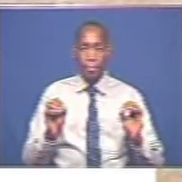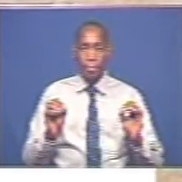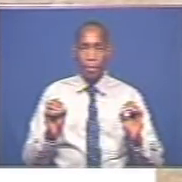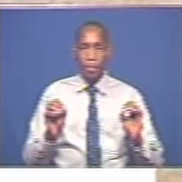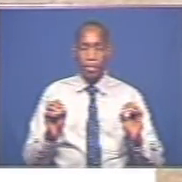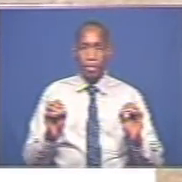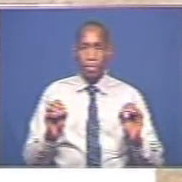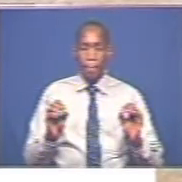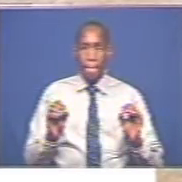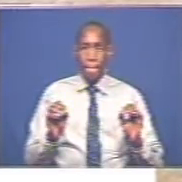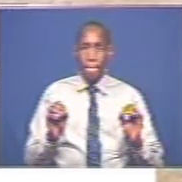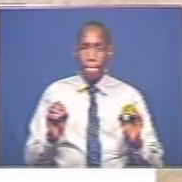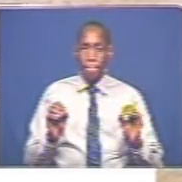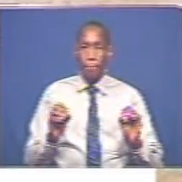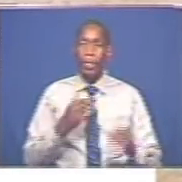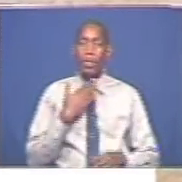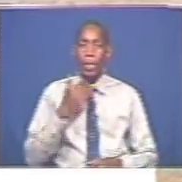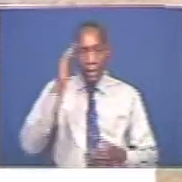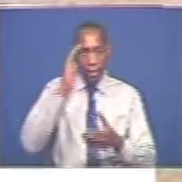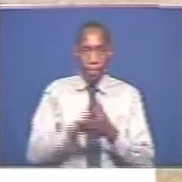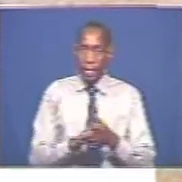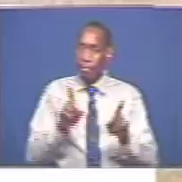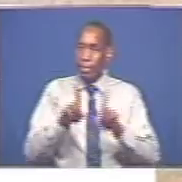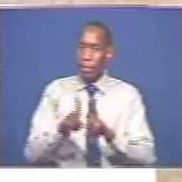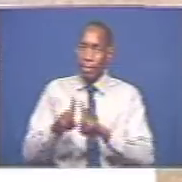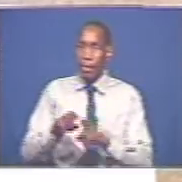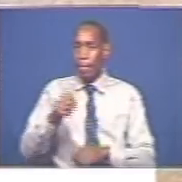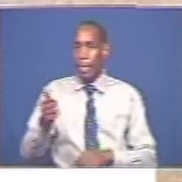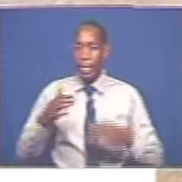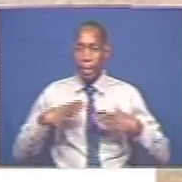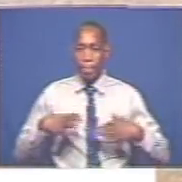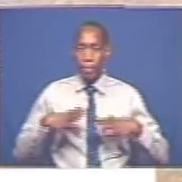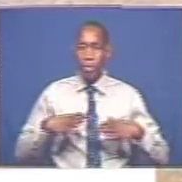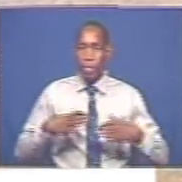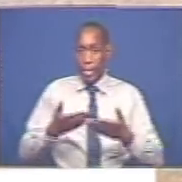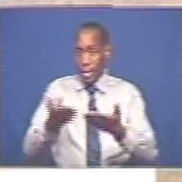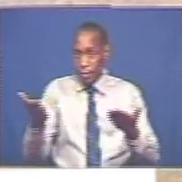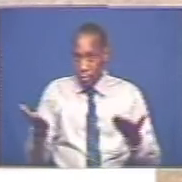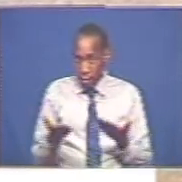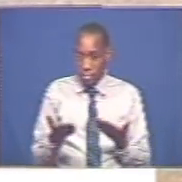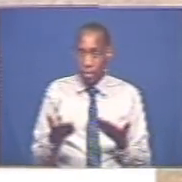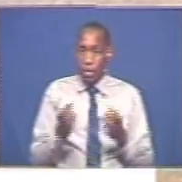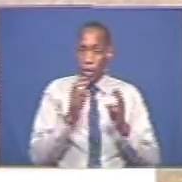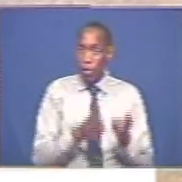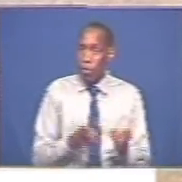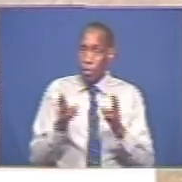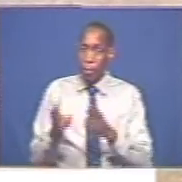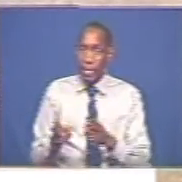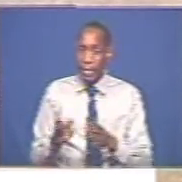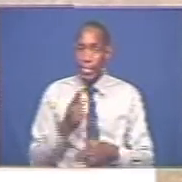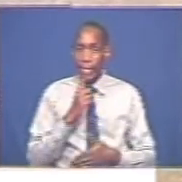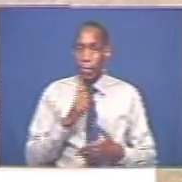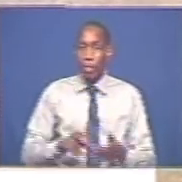is not right with you. Yeah. You want to believe you're the same as every other person walking out there. Mm. So usually you'd say